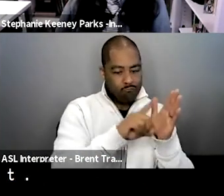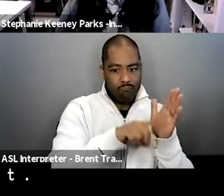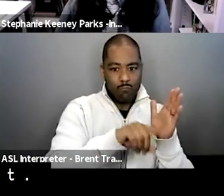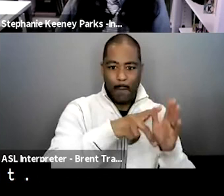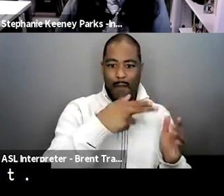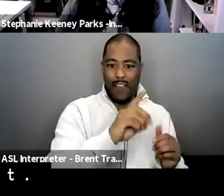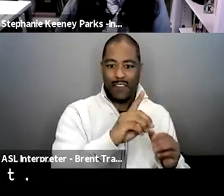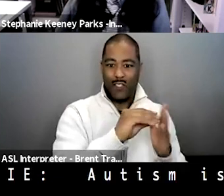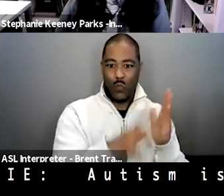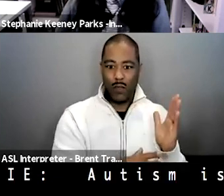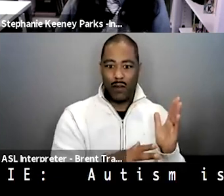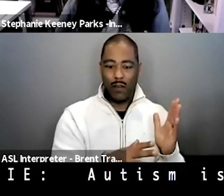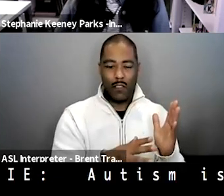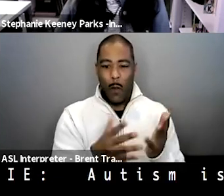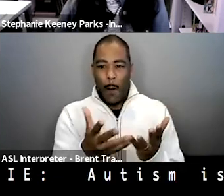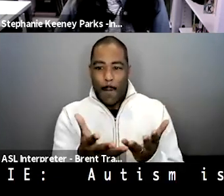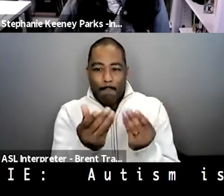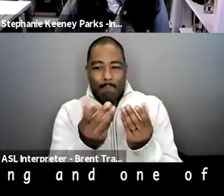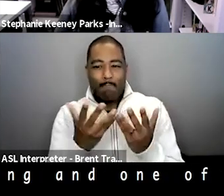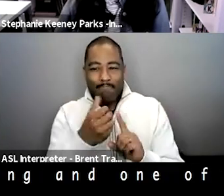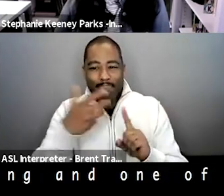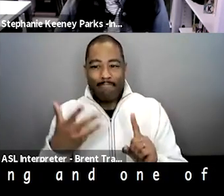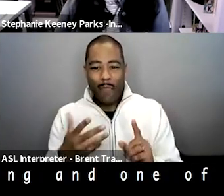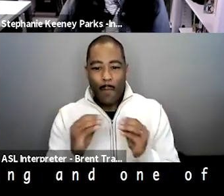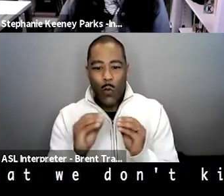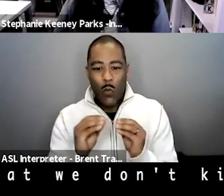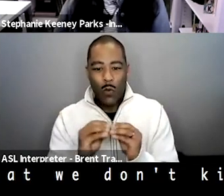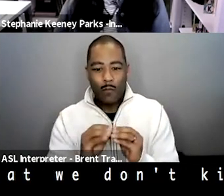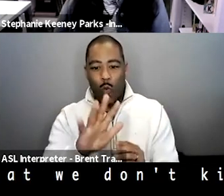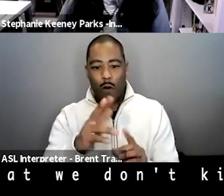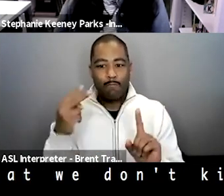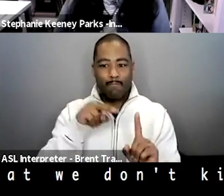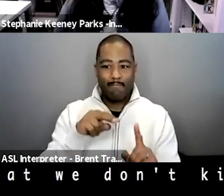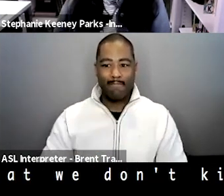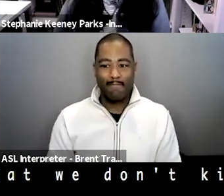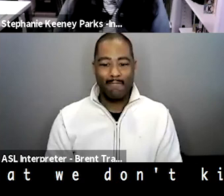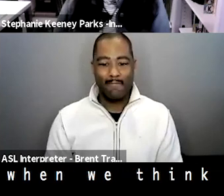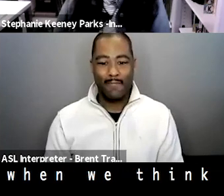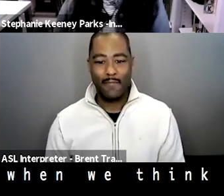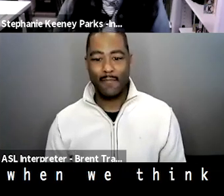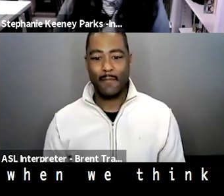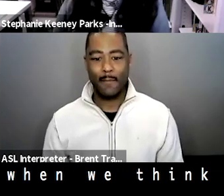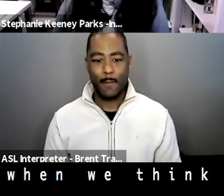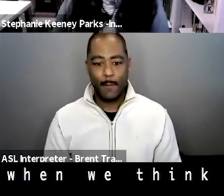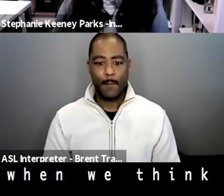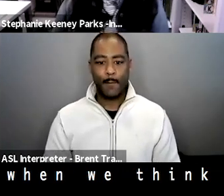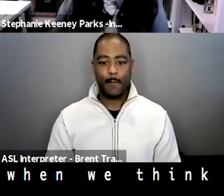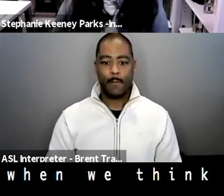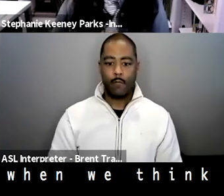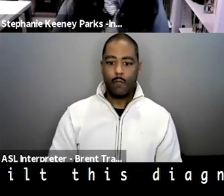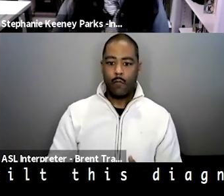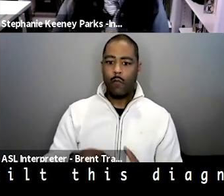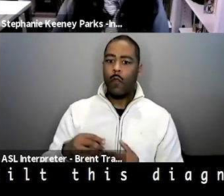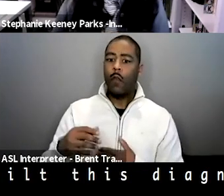So can you tell us a little bit more about that? I mean, autism is really quite